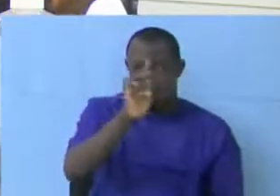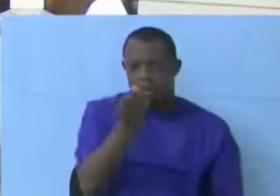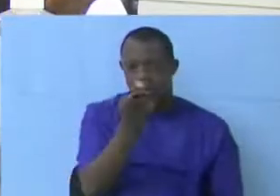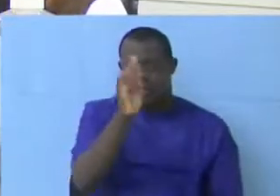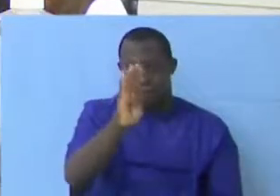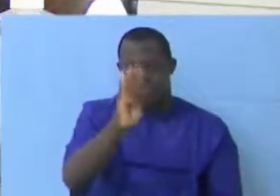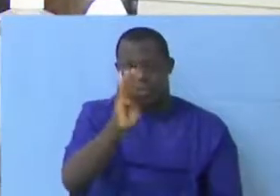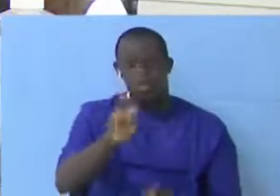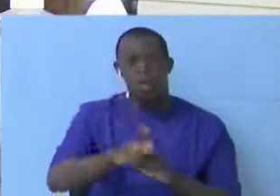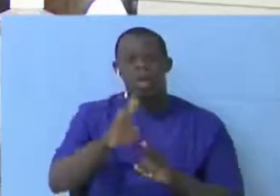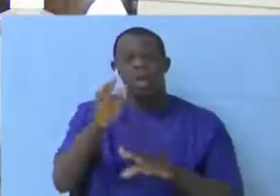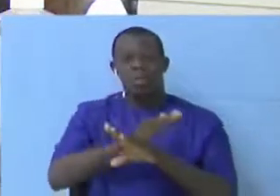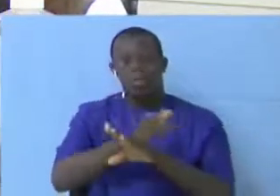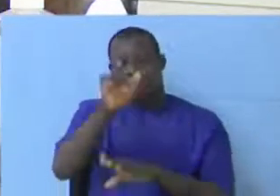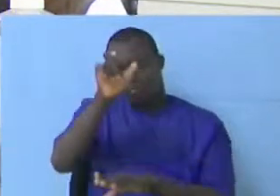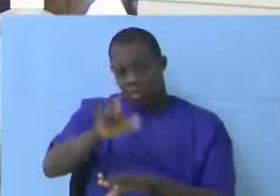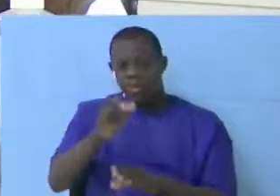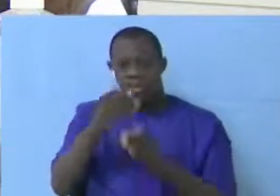was informed,